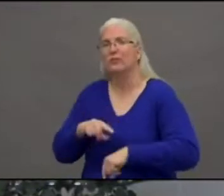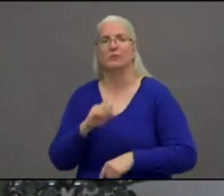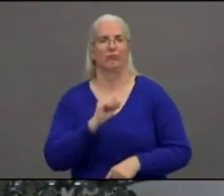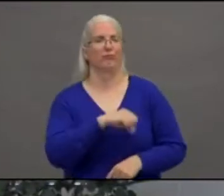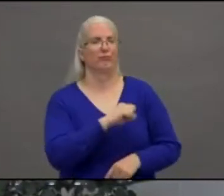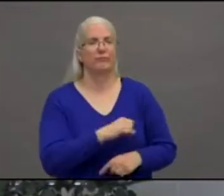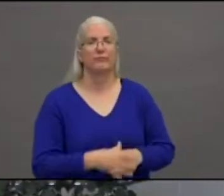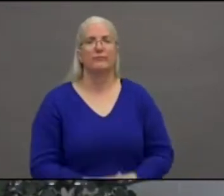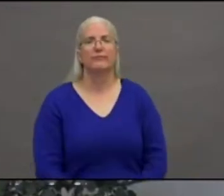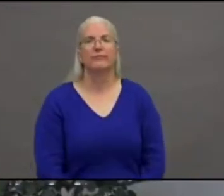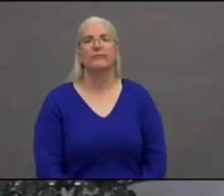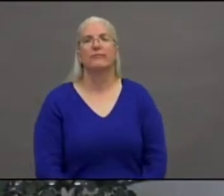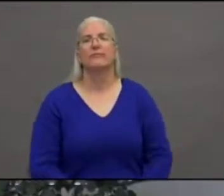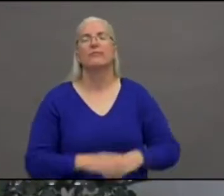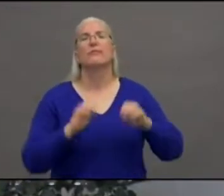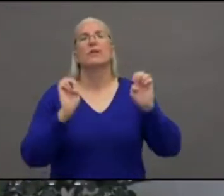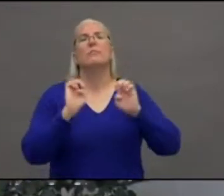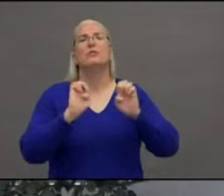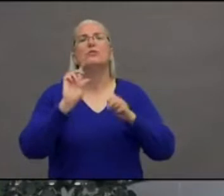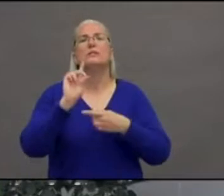For the emergency department,